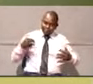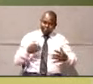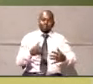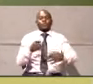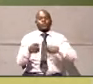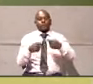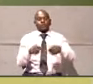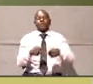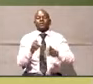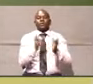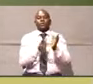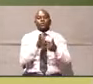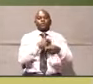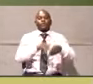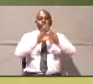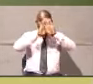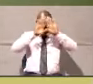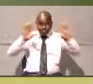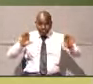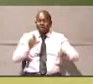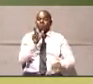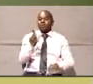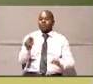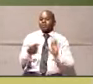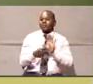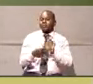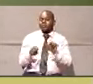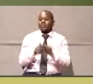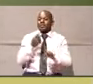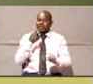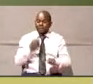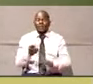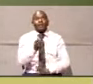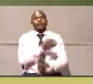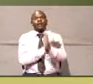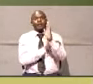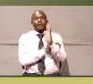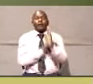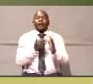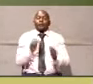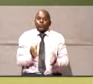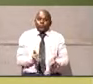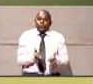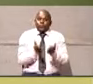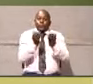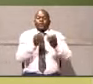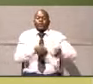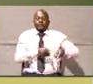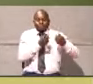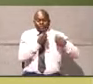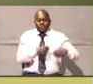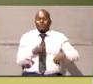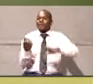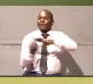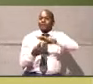is to make Christ known by word and example. He always says, God has raised me from a hut to a state